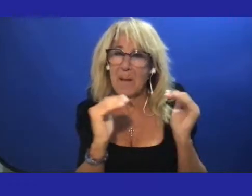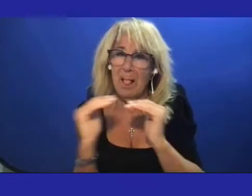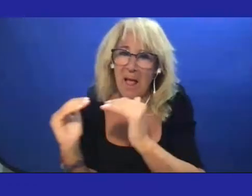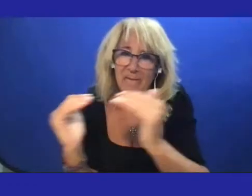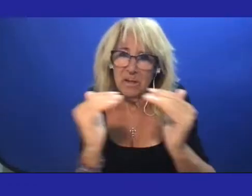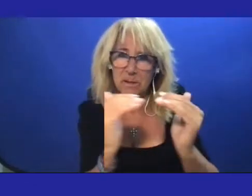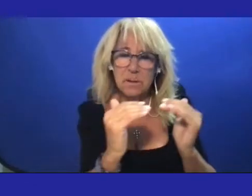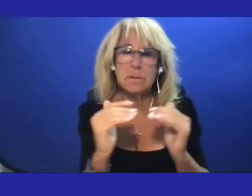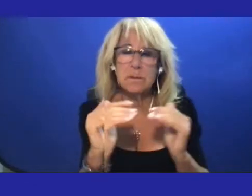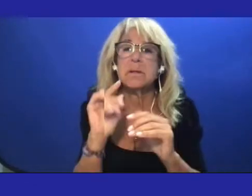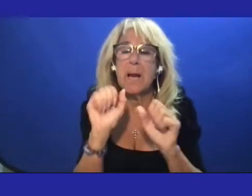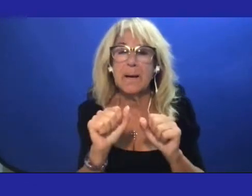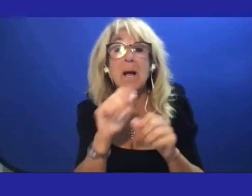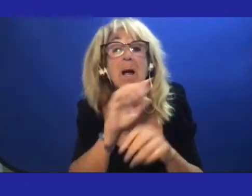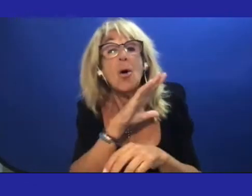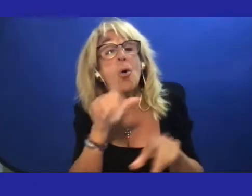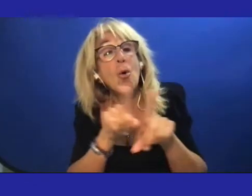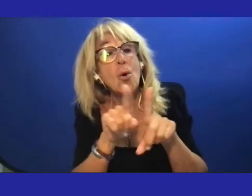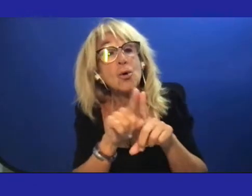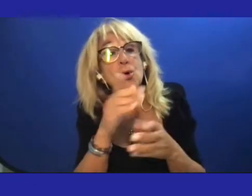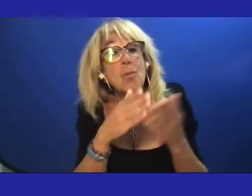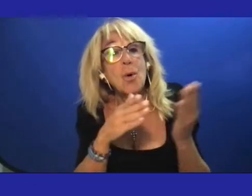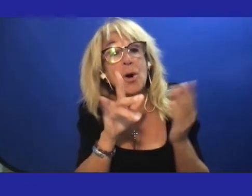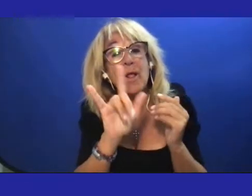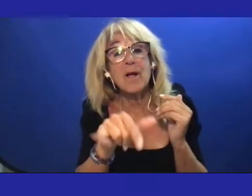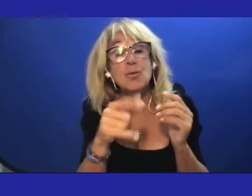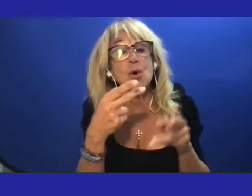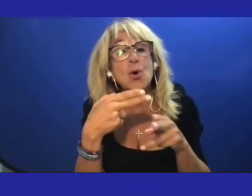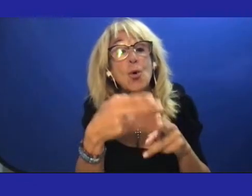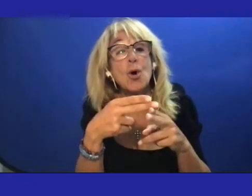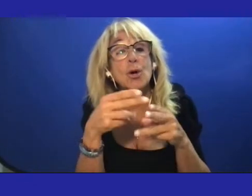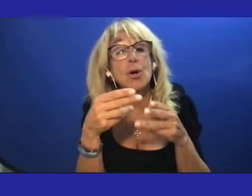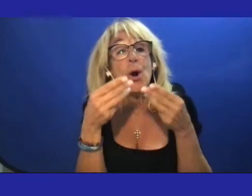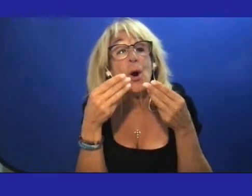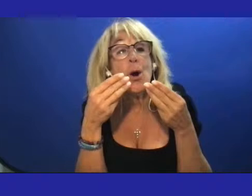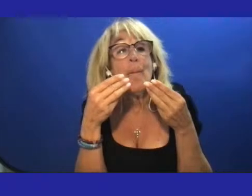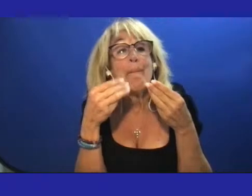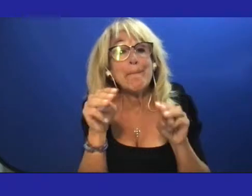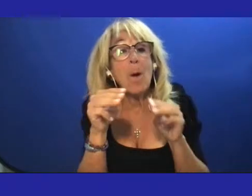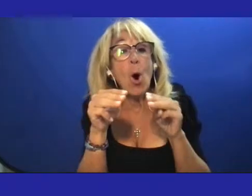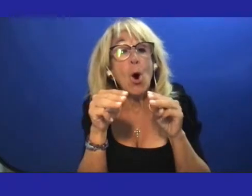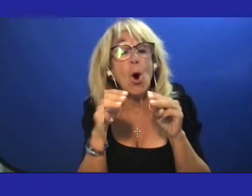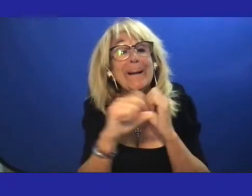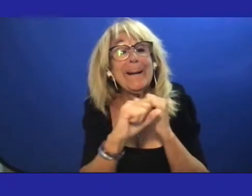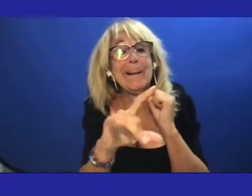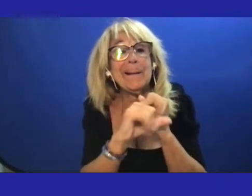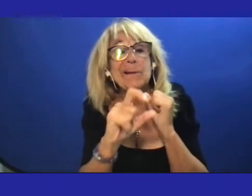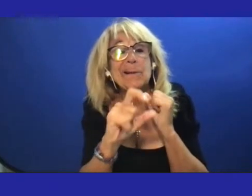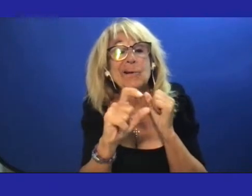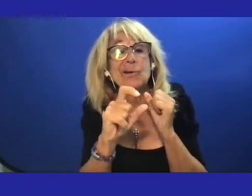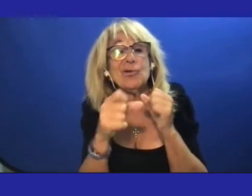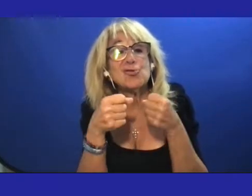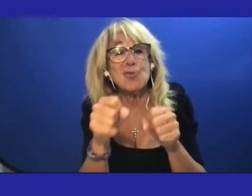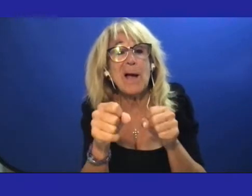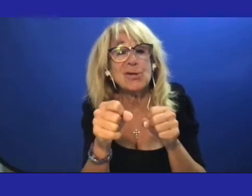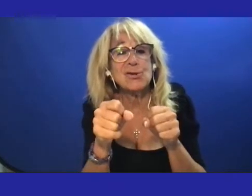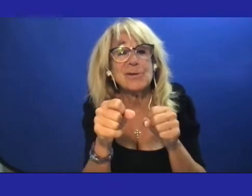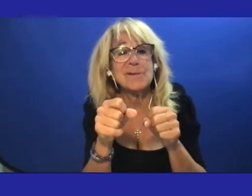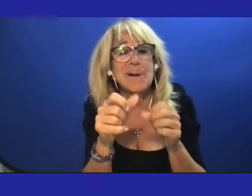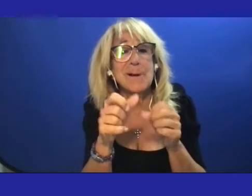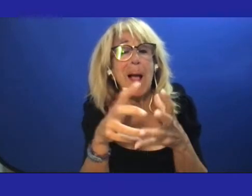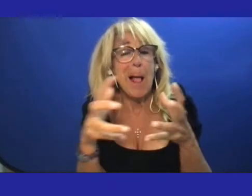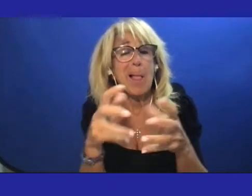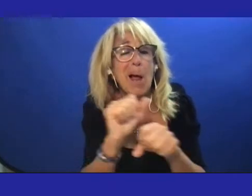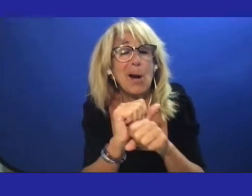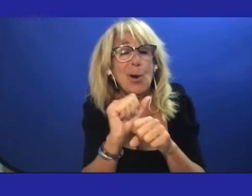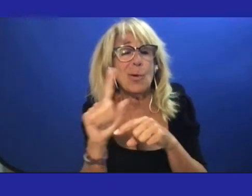And part of this is also what we're calling our marketing strategies, and this is where a lot of the work has been taking place up to this date.